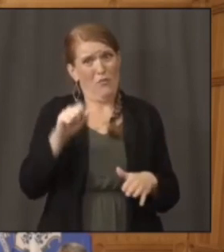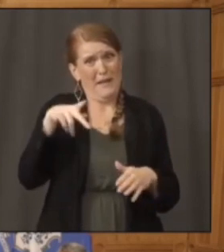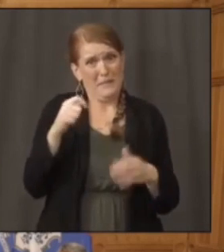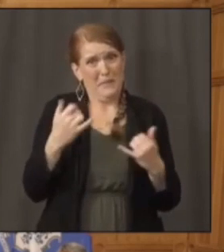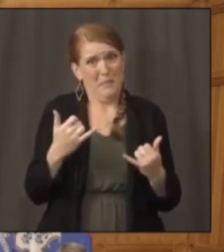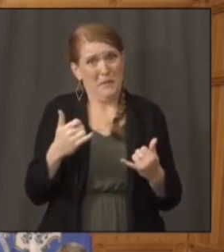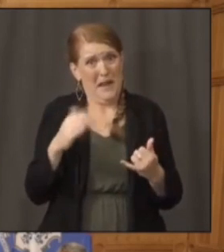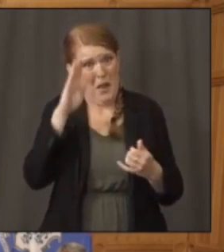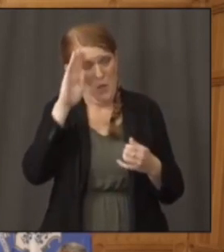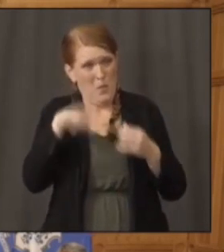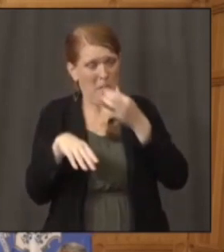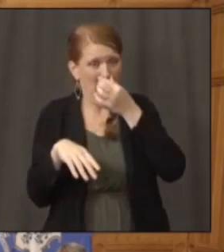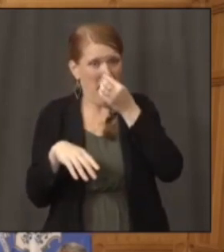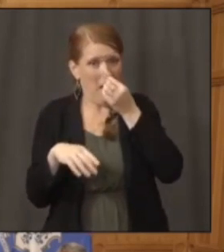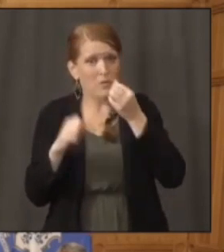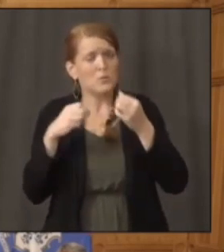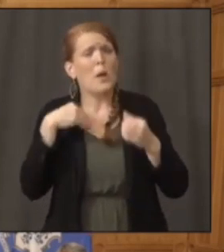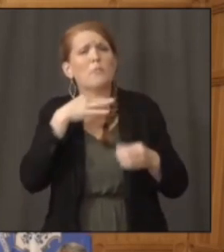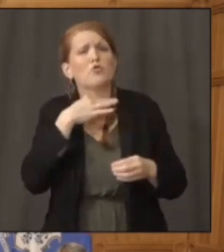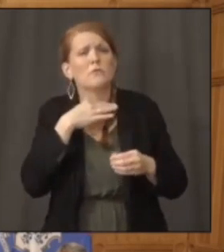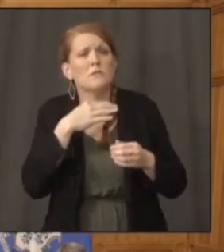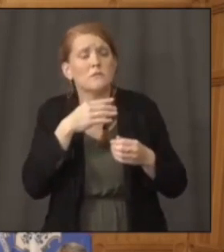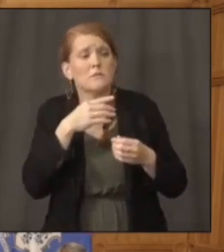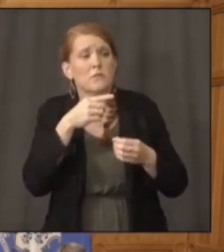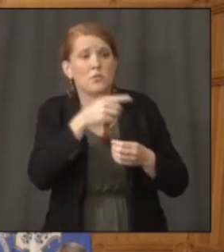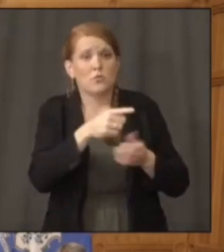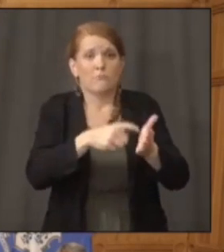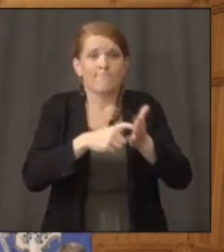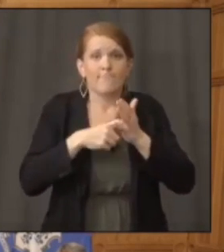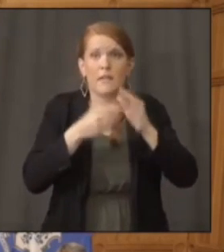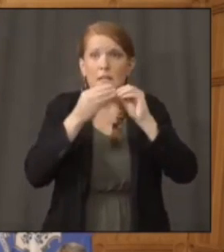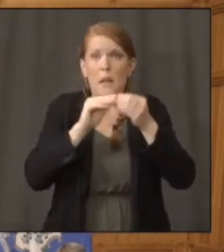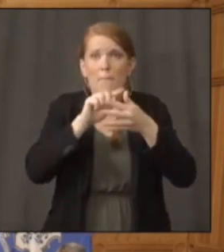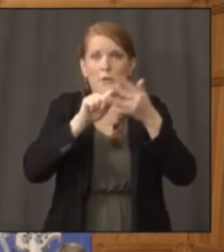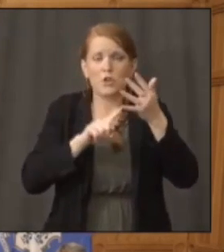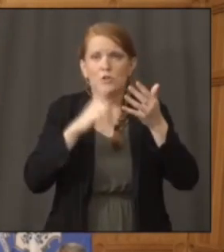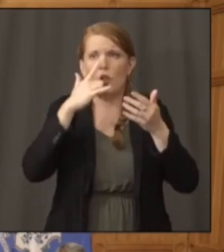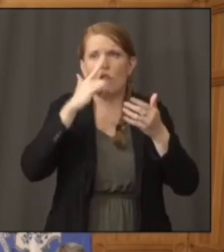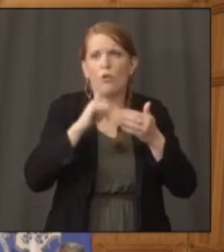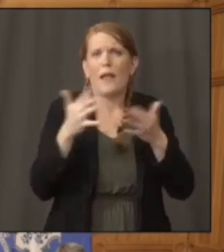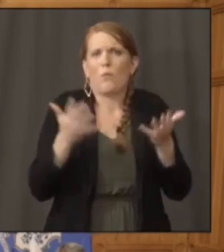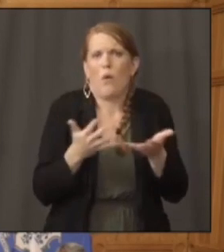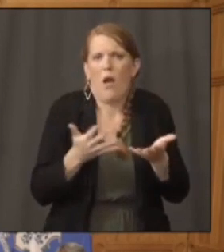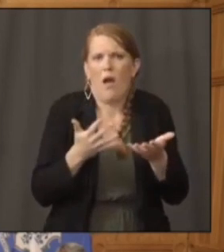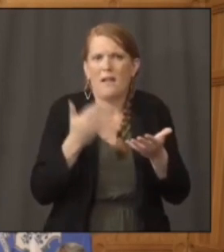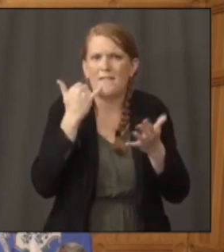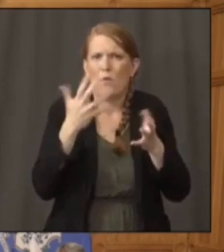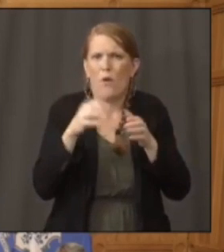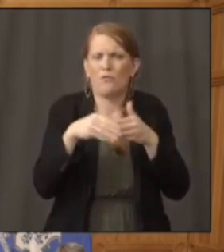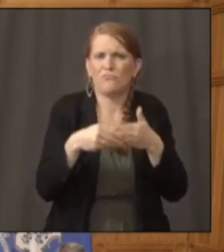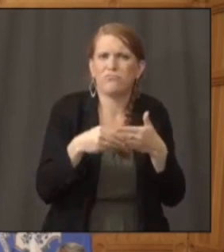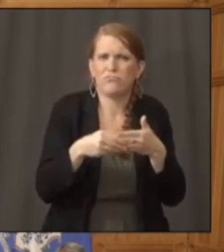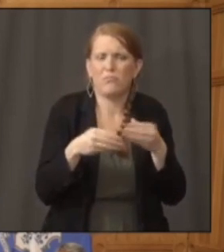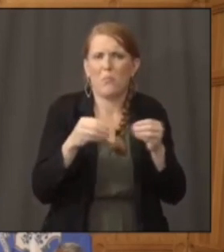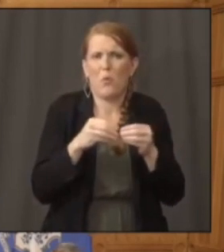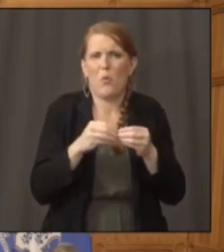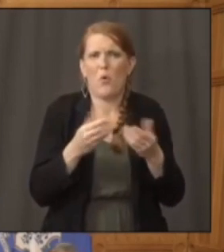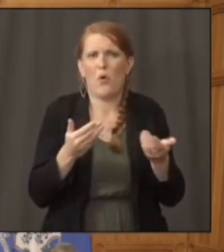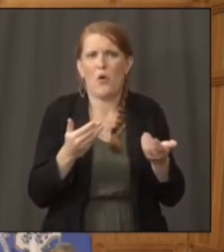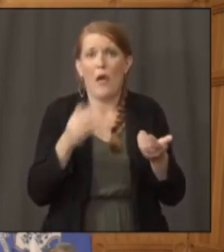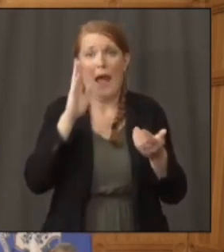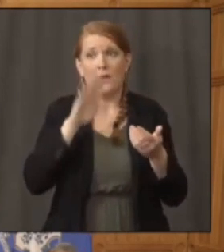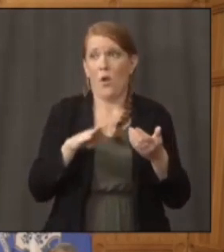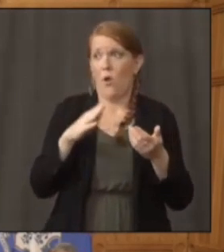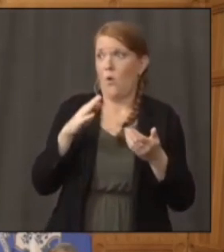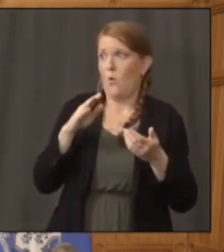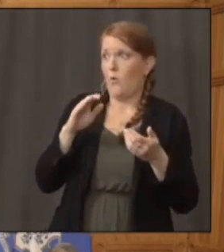for? Obviously, the infection rate is good. So are there other metrics you can point to, whether